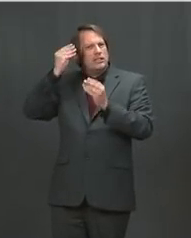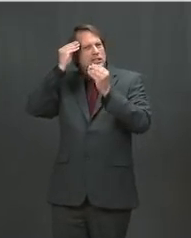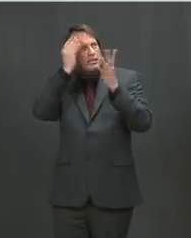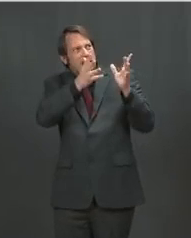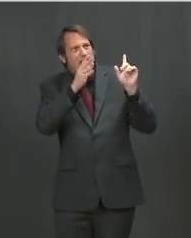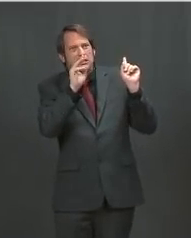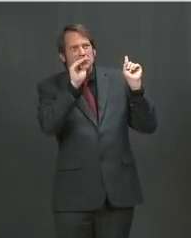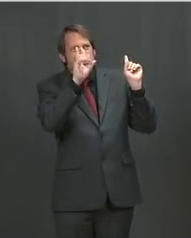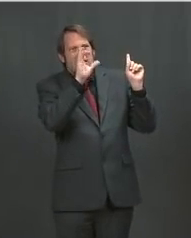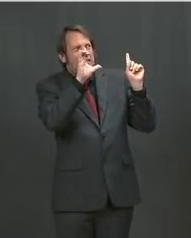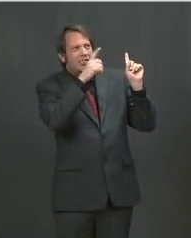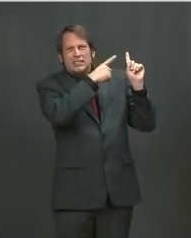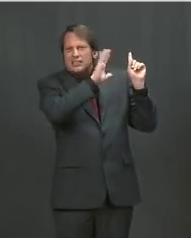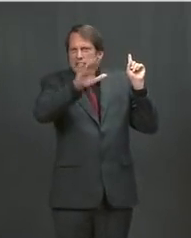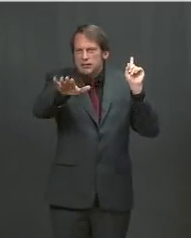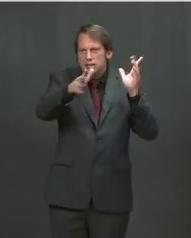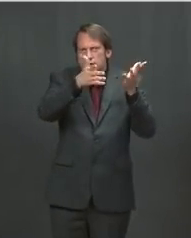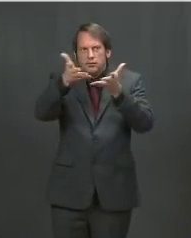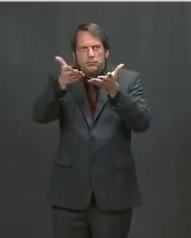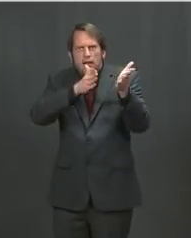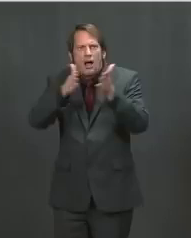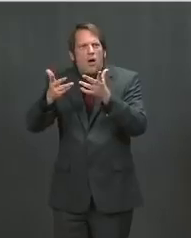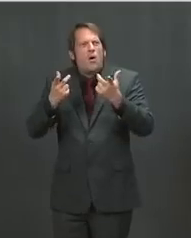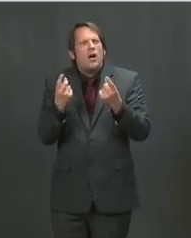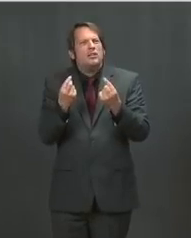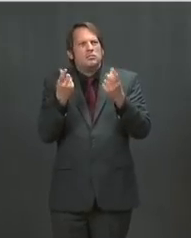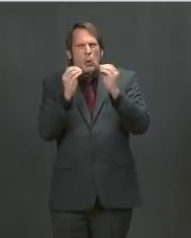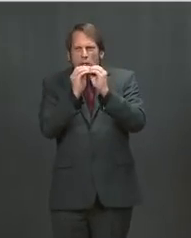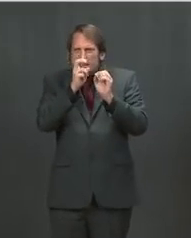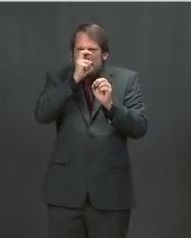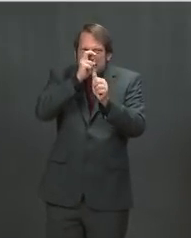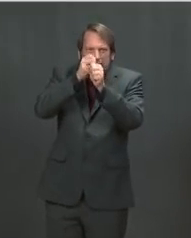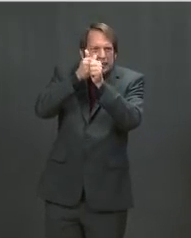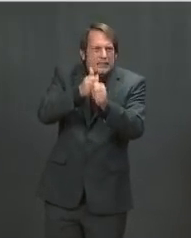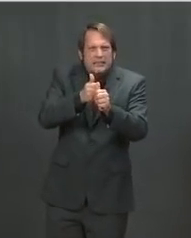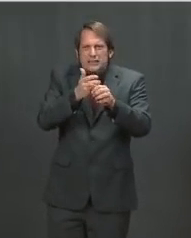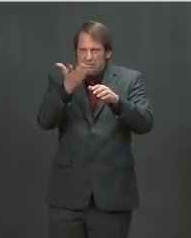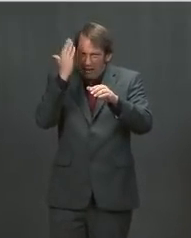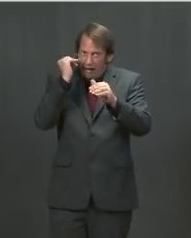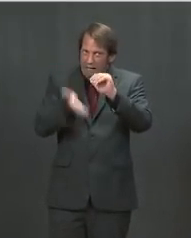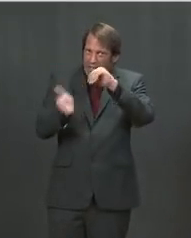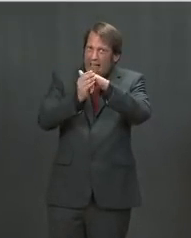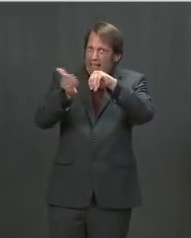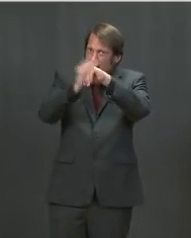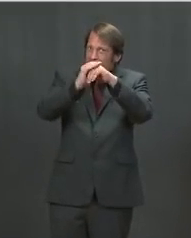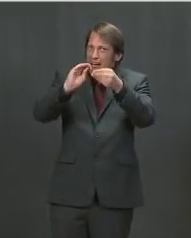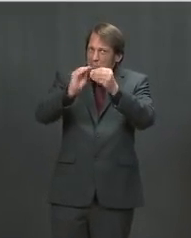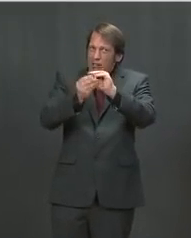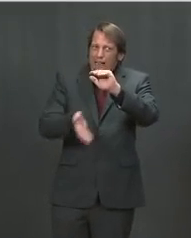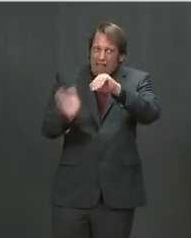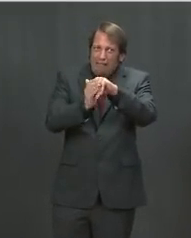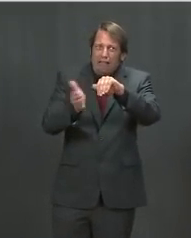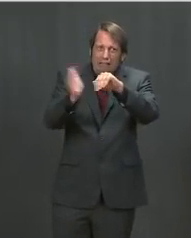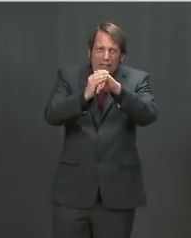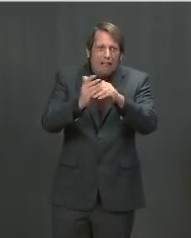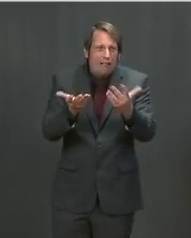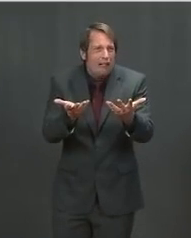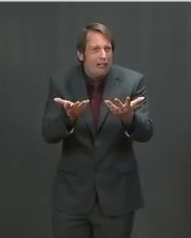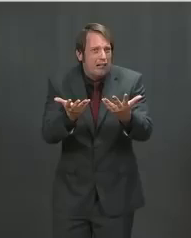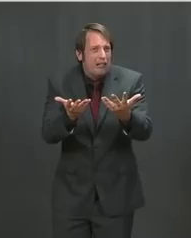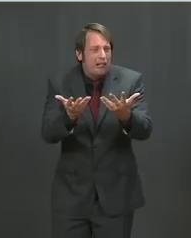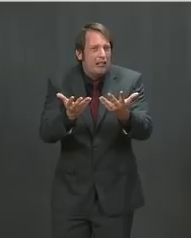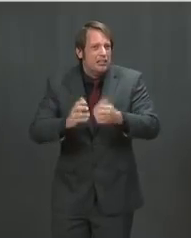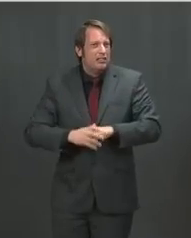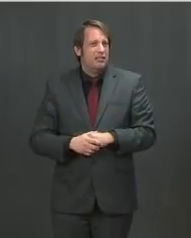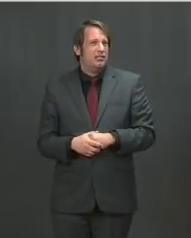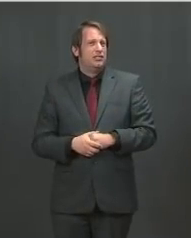considering stronger guidance that, when the numbers are spiking like they are, especially with the possibility of vaccines, we're in this